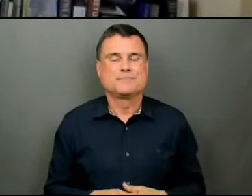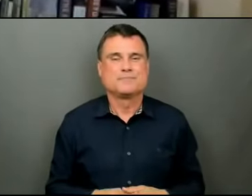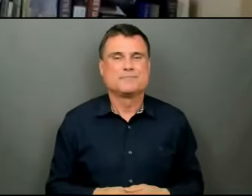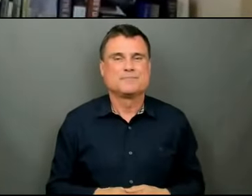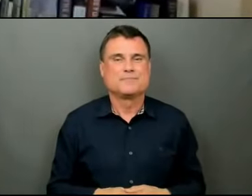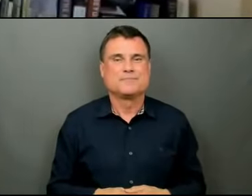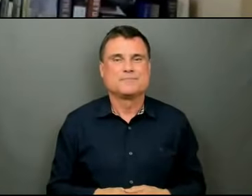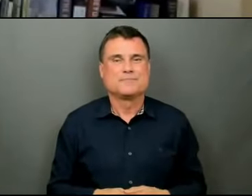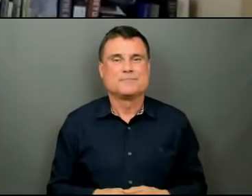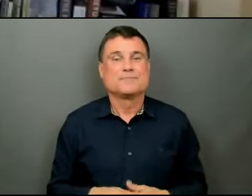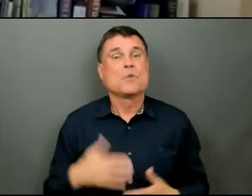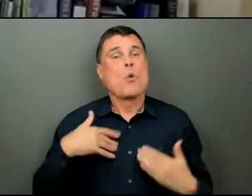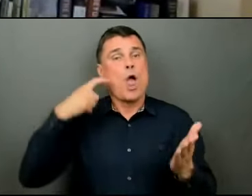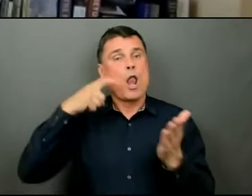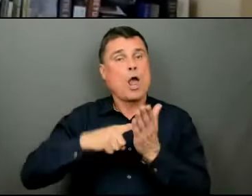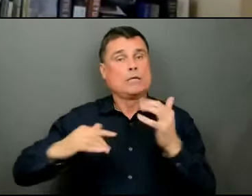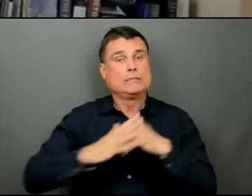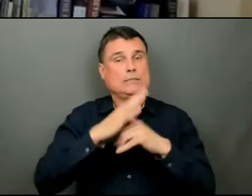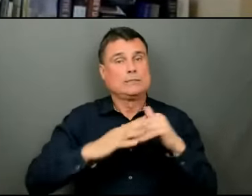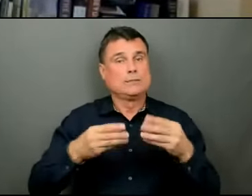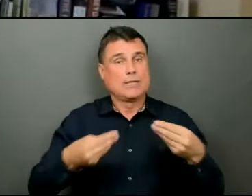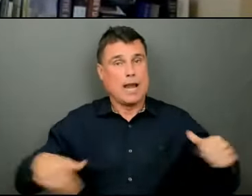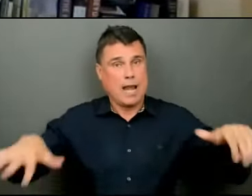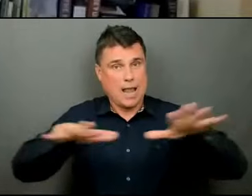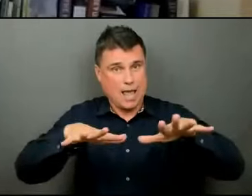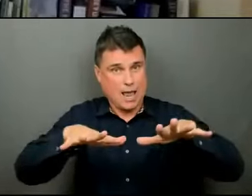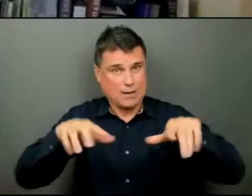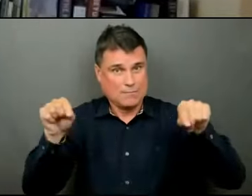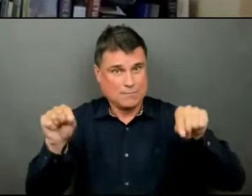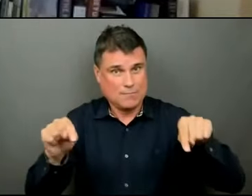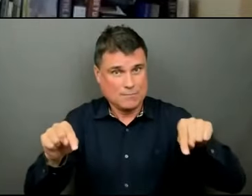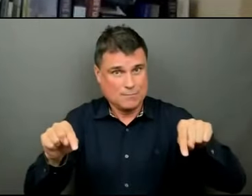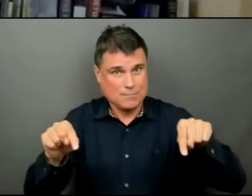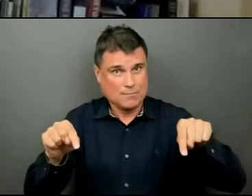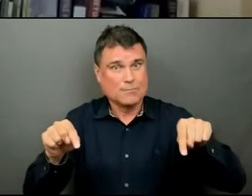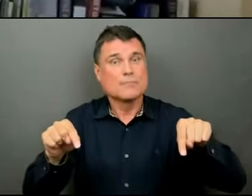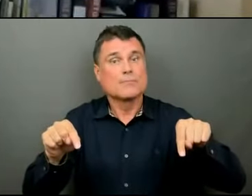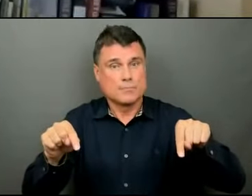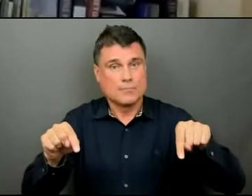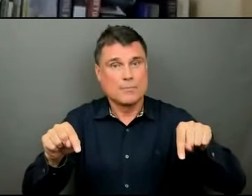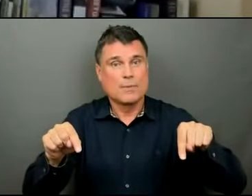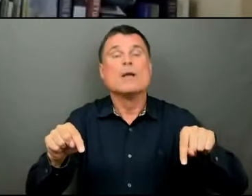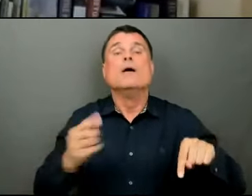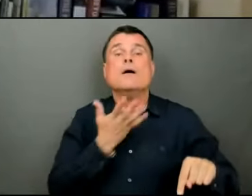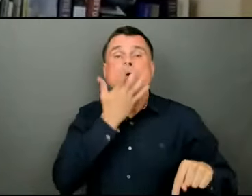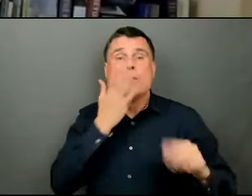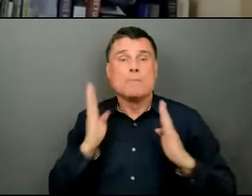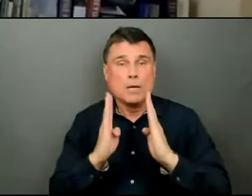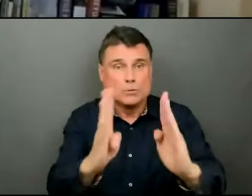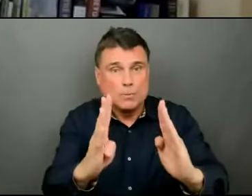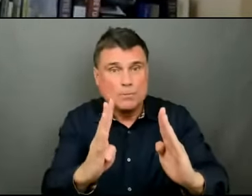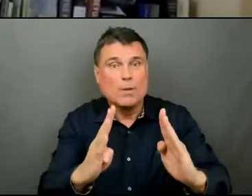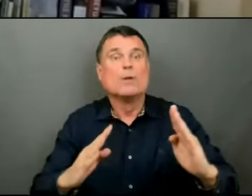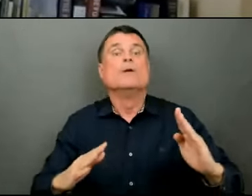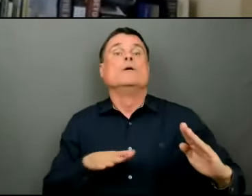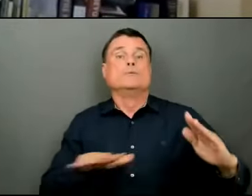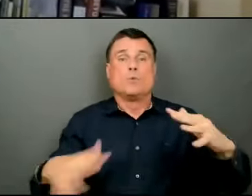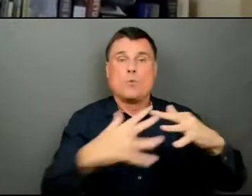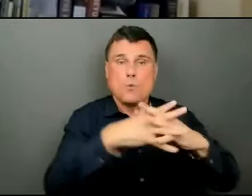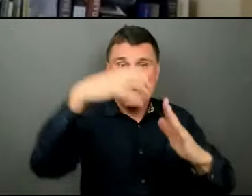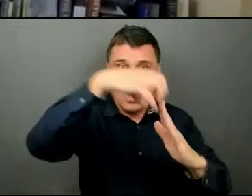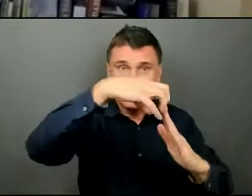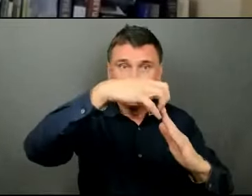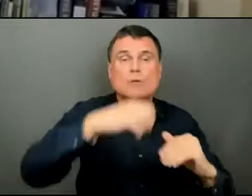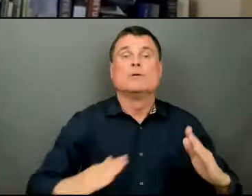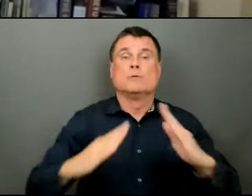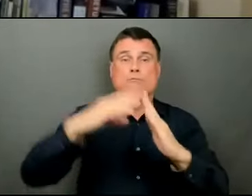Before I continue, I'd like to acknowledge that I'm speaking to you from the unceded traditional territory of the Musqueam, Squamish, and Tsleil-Waututh people, and I want to thank them for their generosity